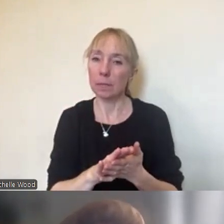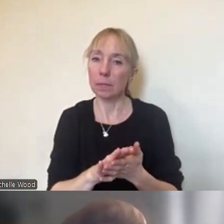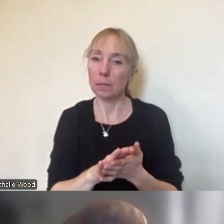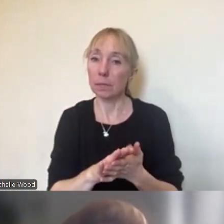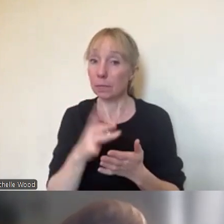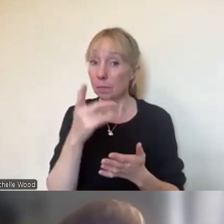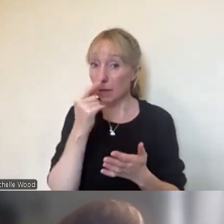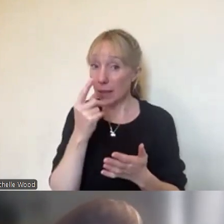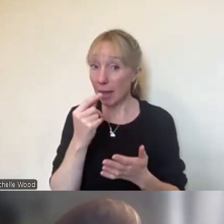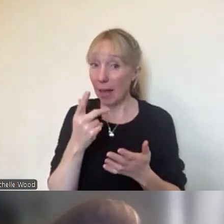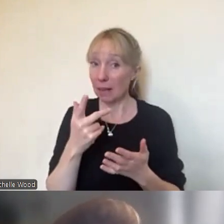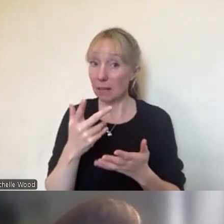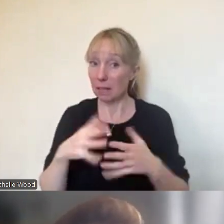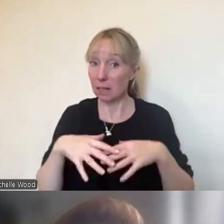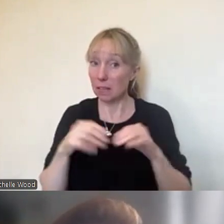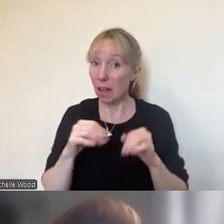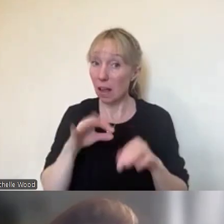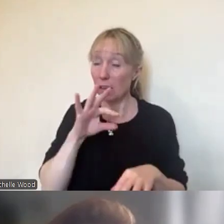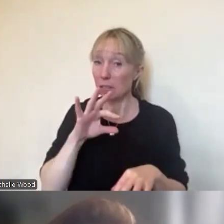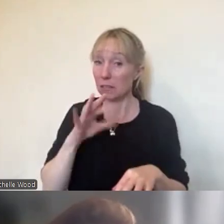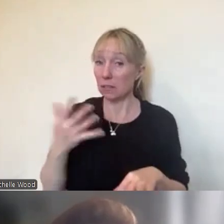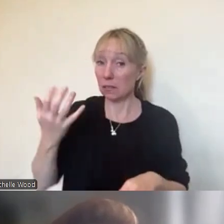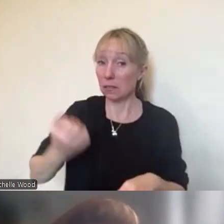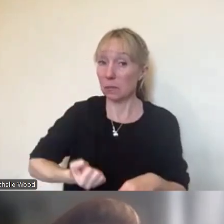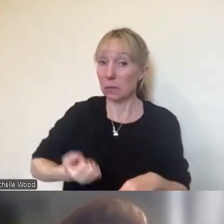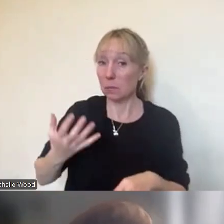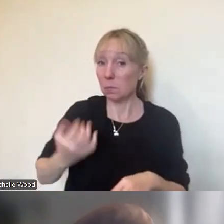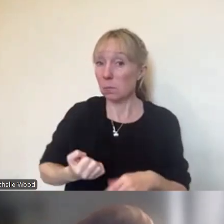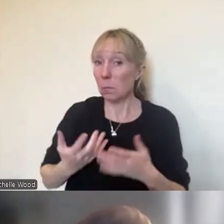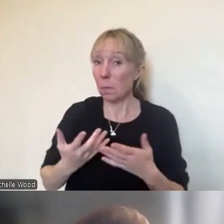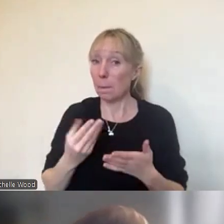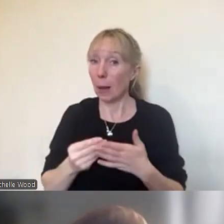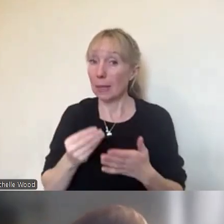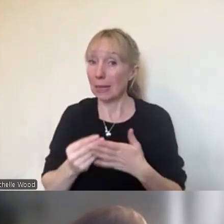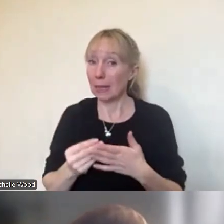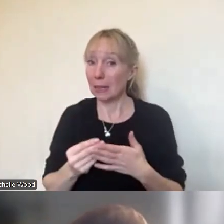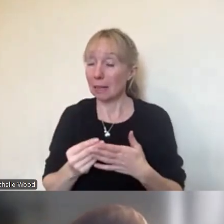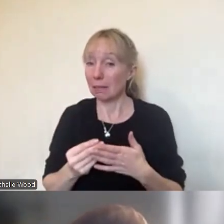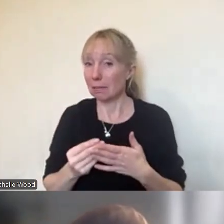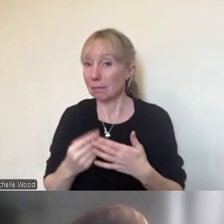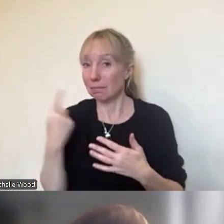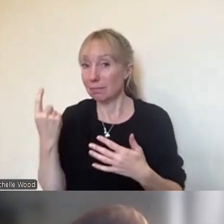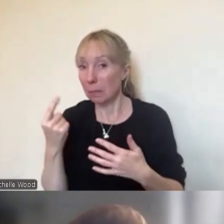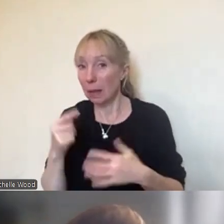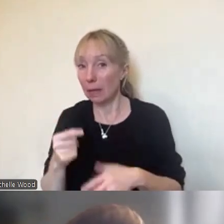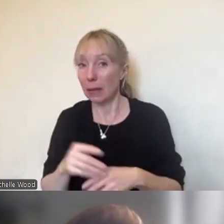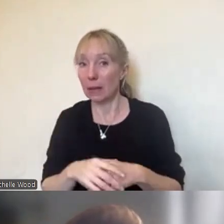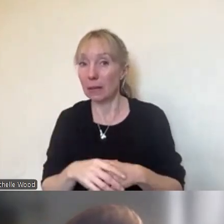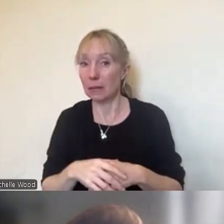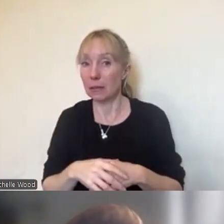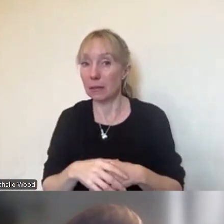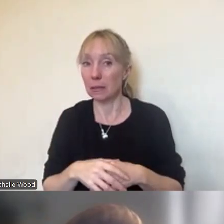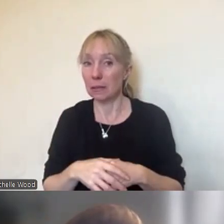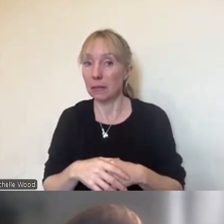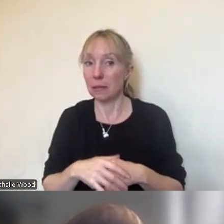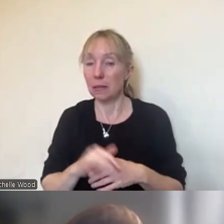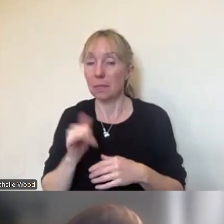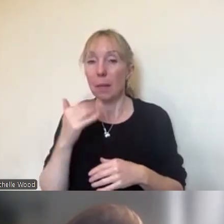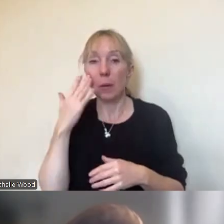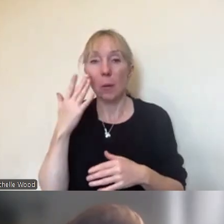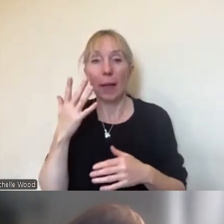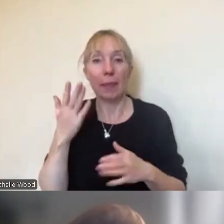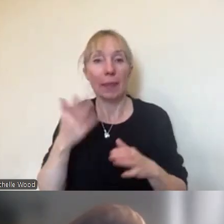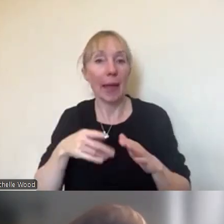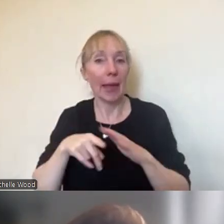income, perhaps. So I wonder whether that was kind of considered something that people, once they'd left the Crichton, might